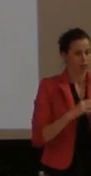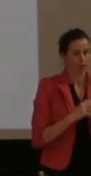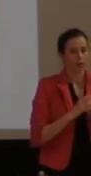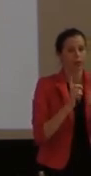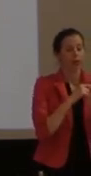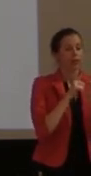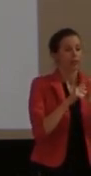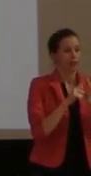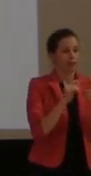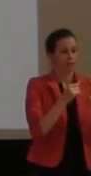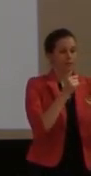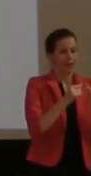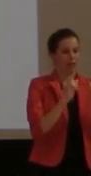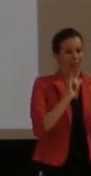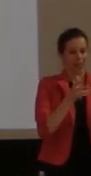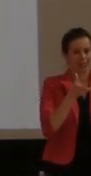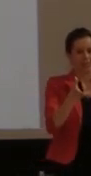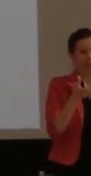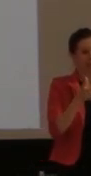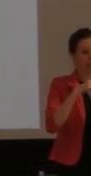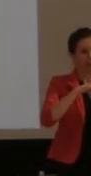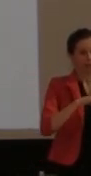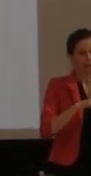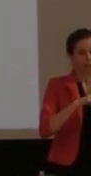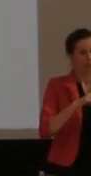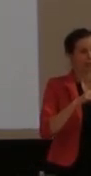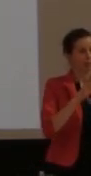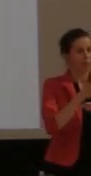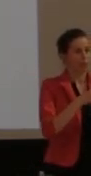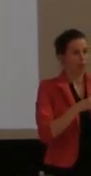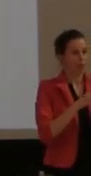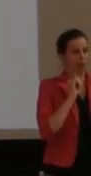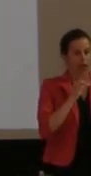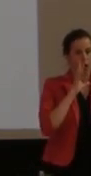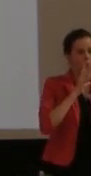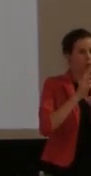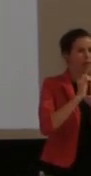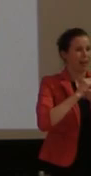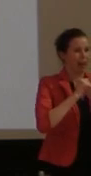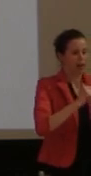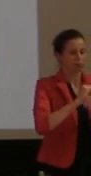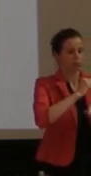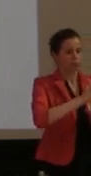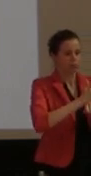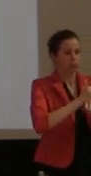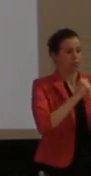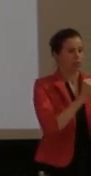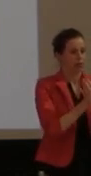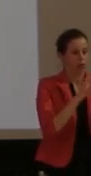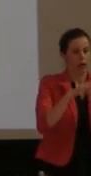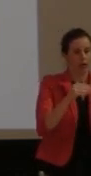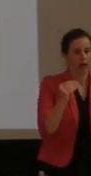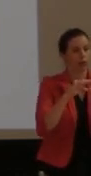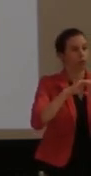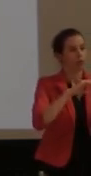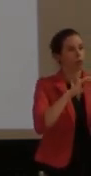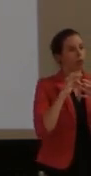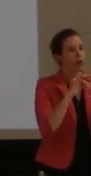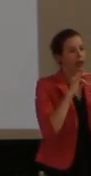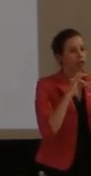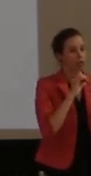communications and engagement component, which support all the marketing and design work, including coordination with our community engagement partners.